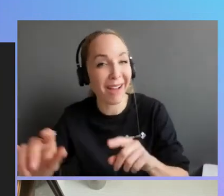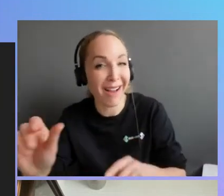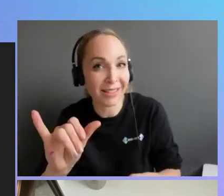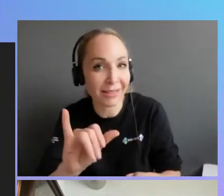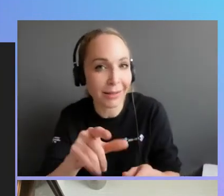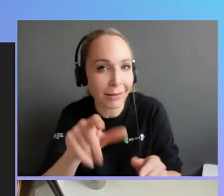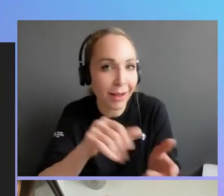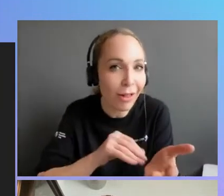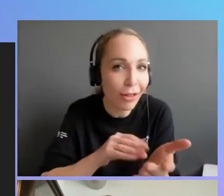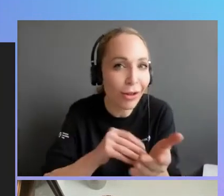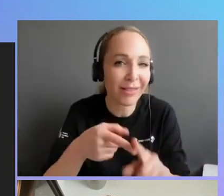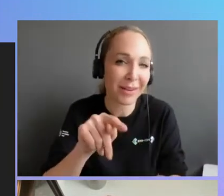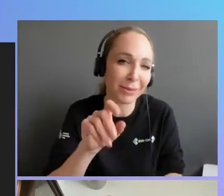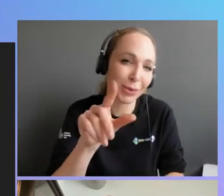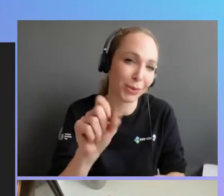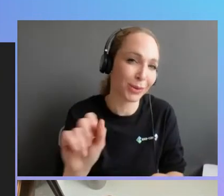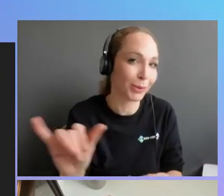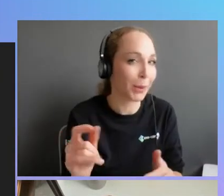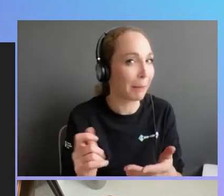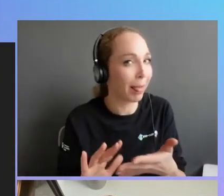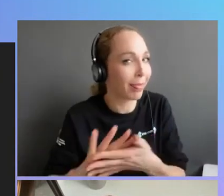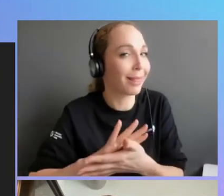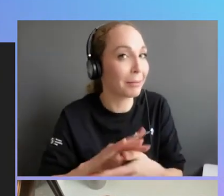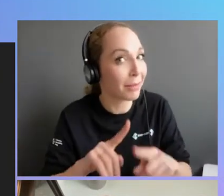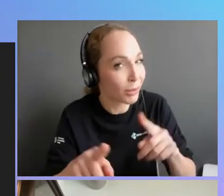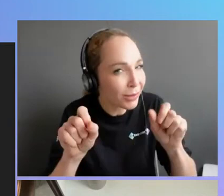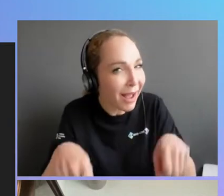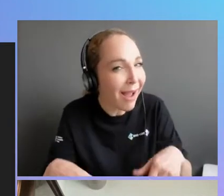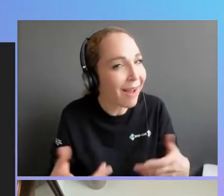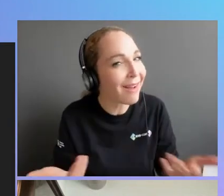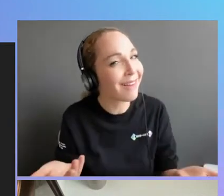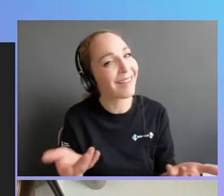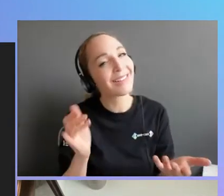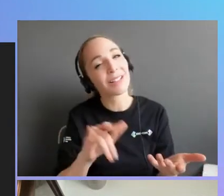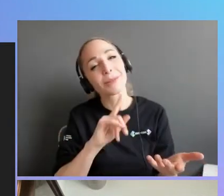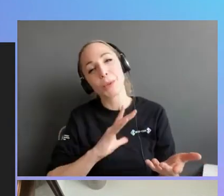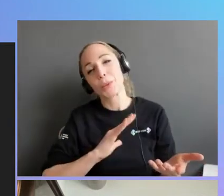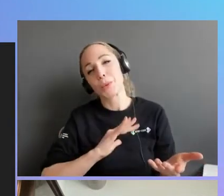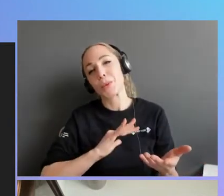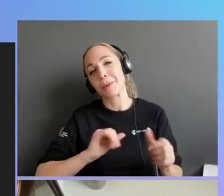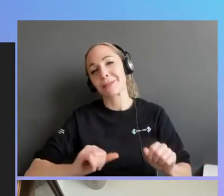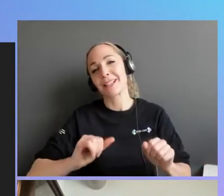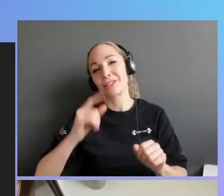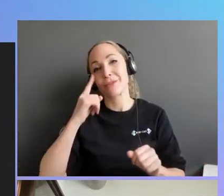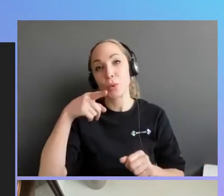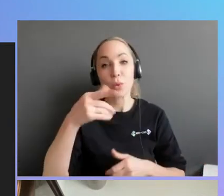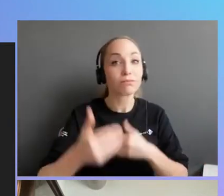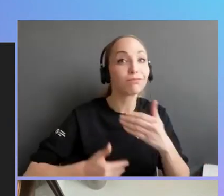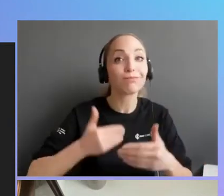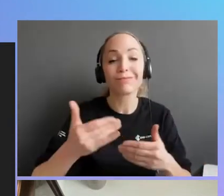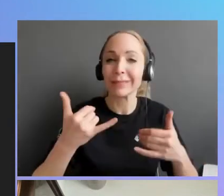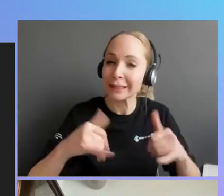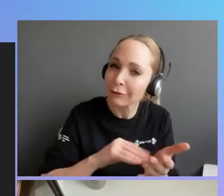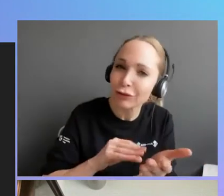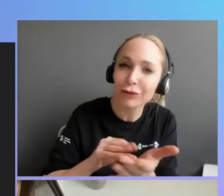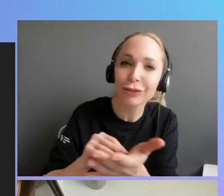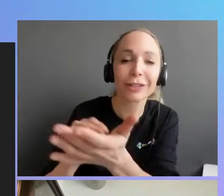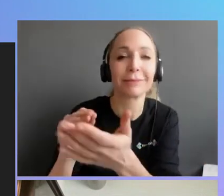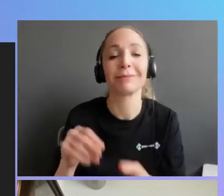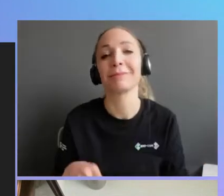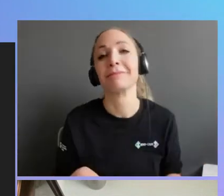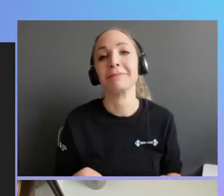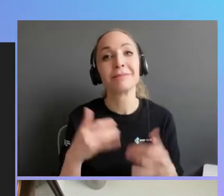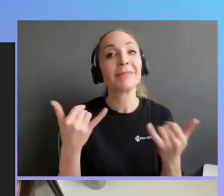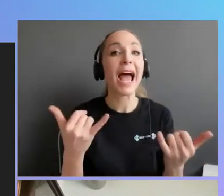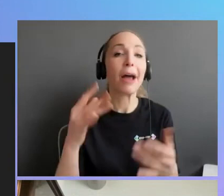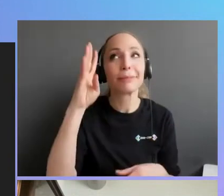So definitely a cool potential for learning as you go. So, okay, let's pretend that we're done with our design work.